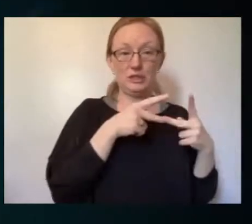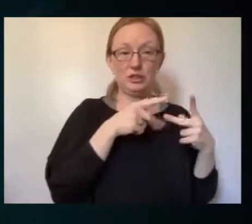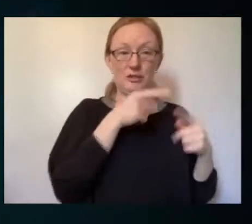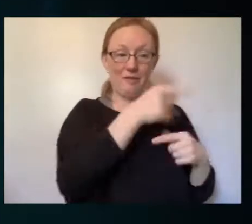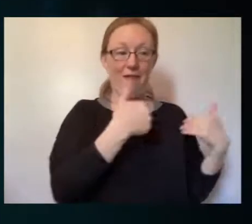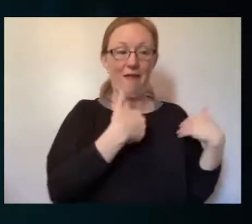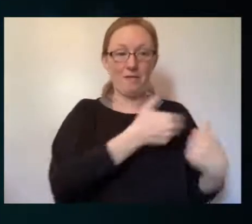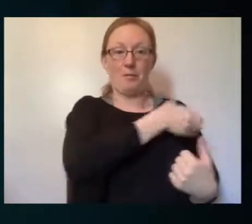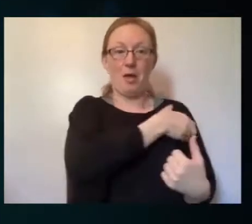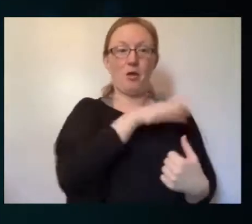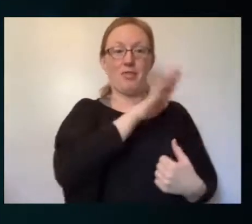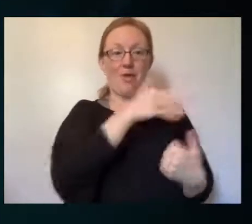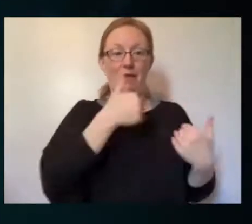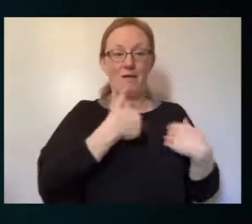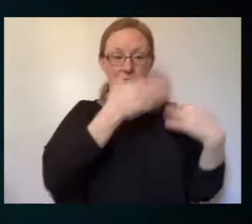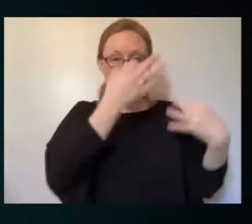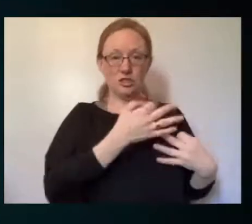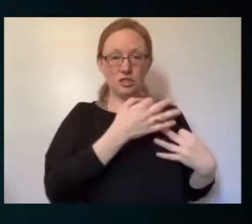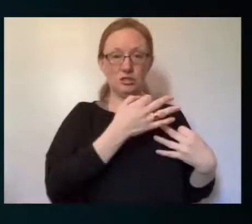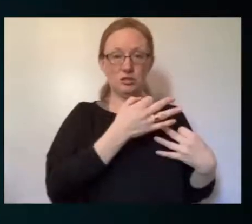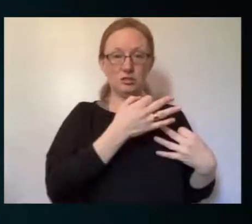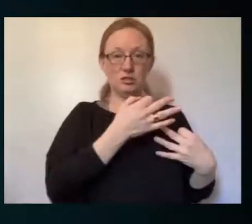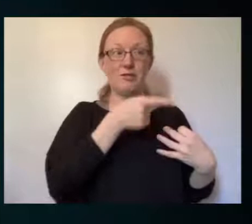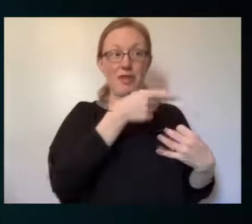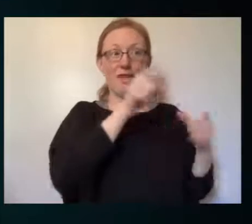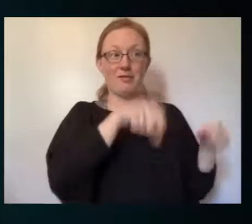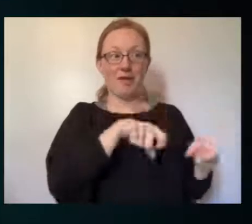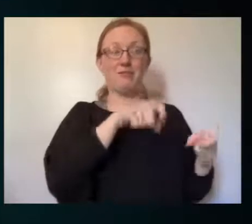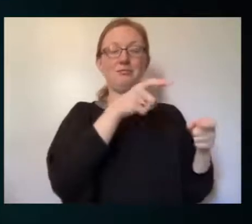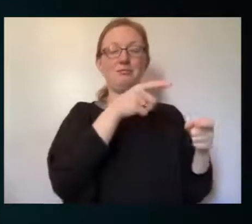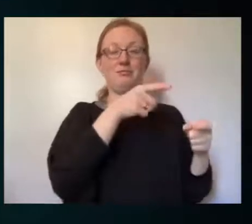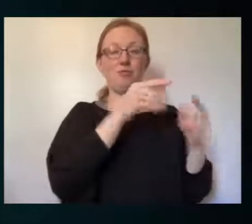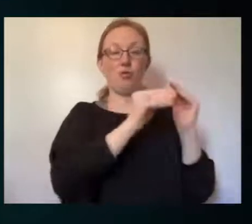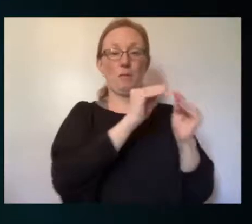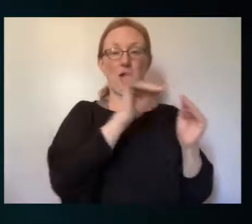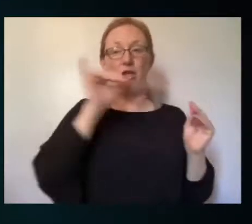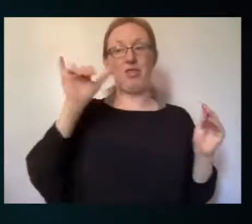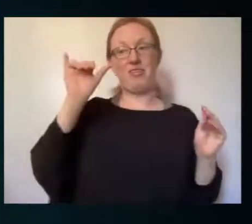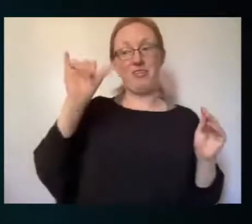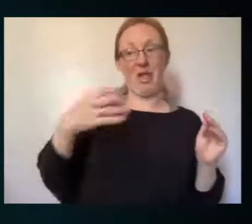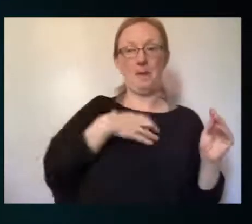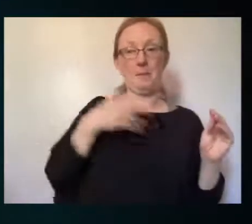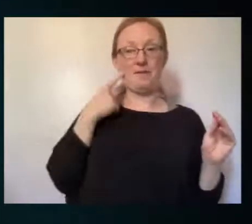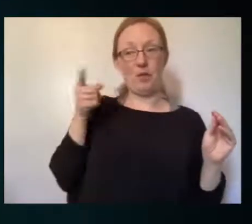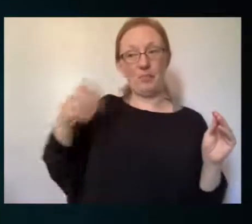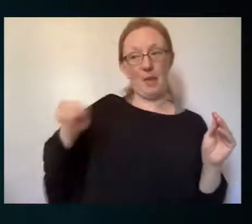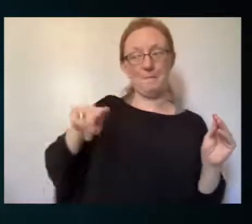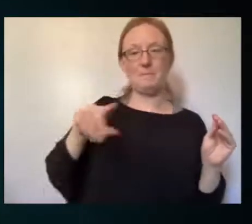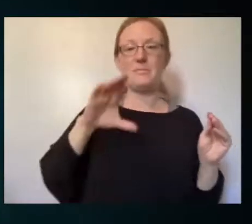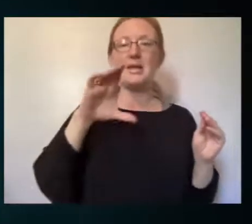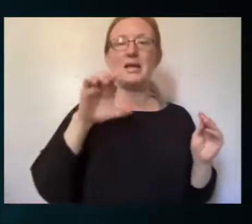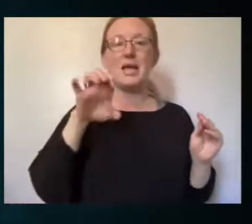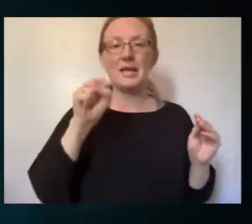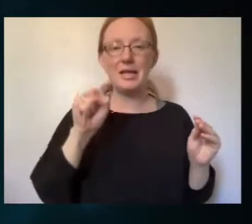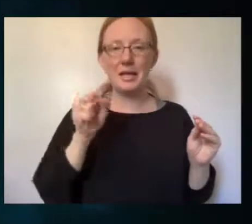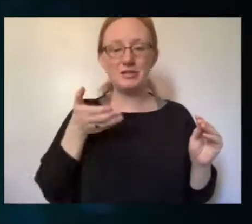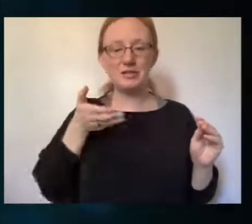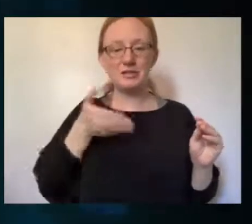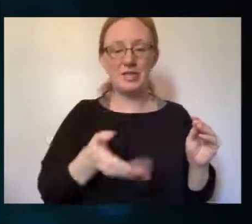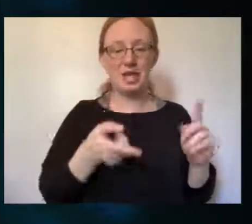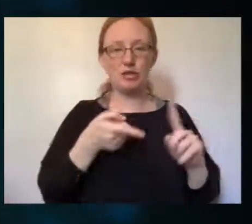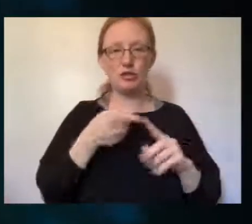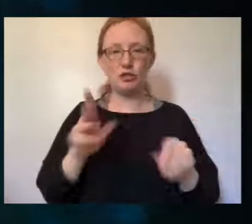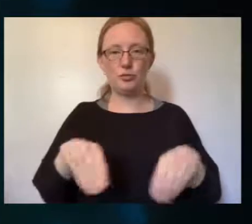It assumes that the executive committee has the power to repair that for them, that the CARES has the ability to, in some